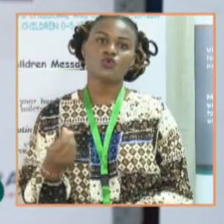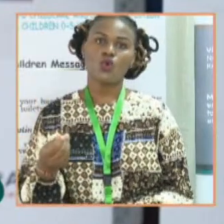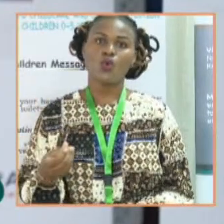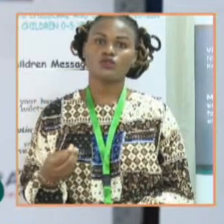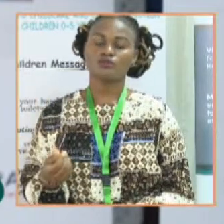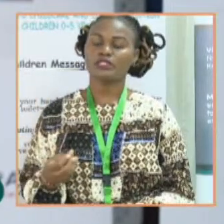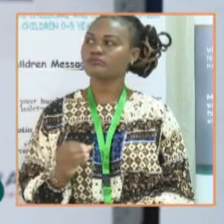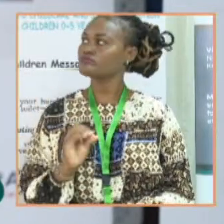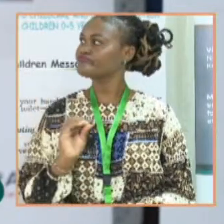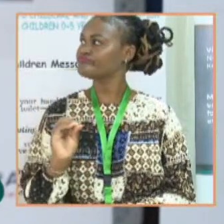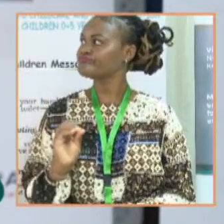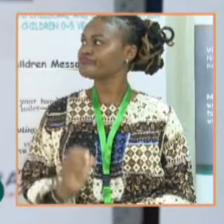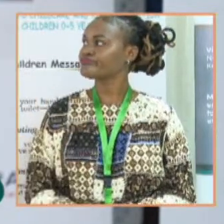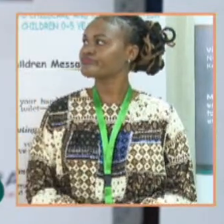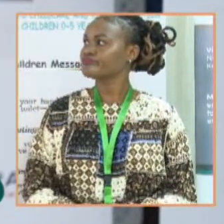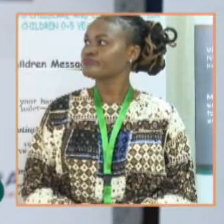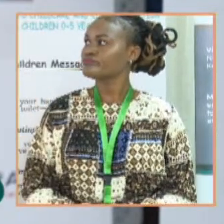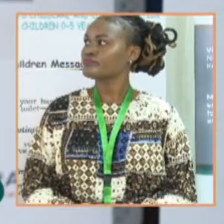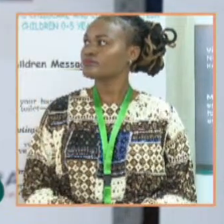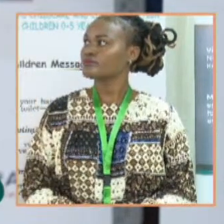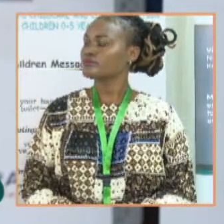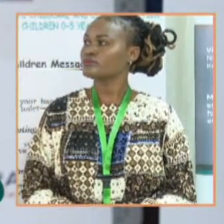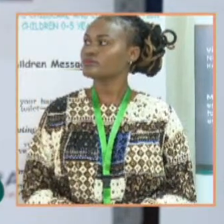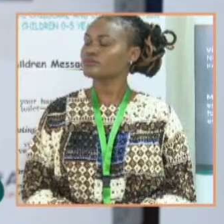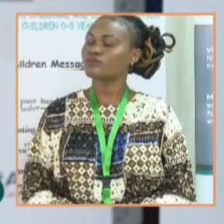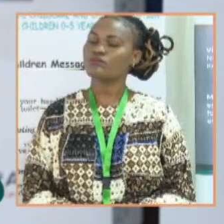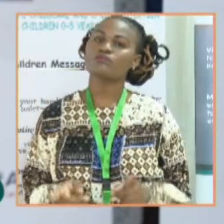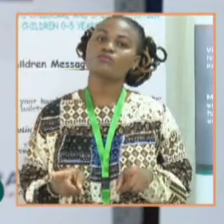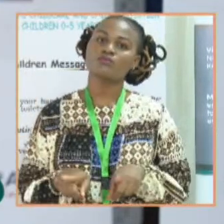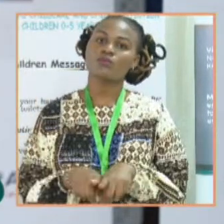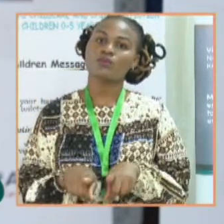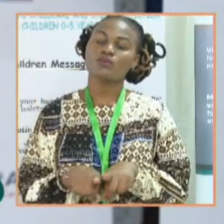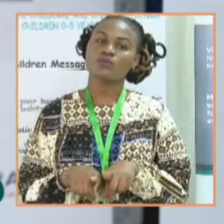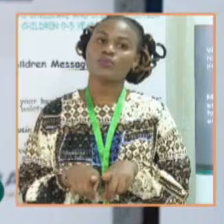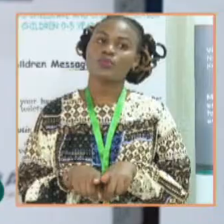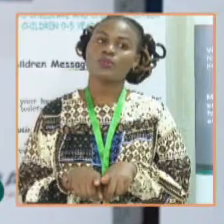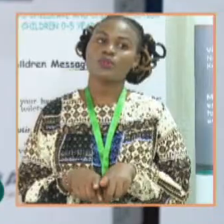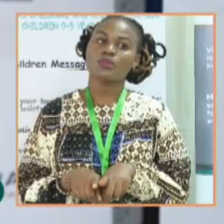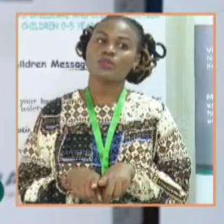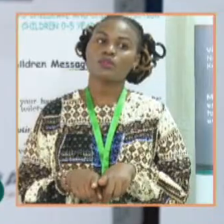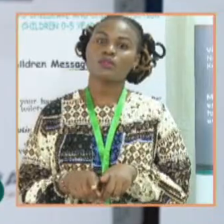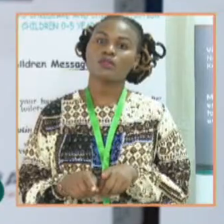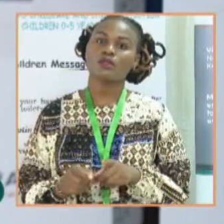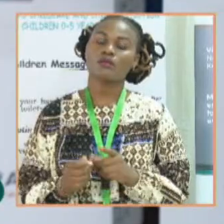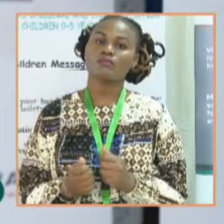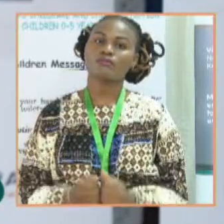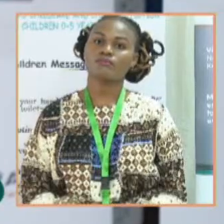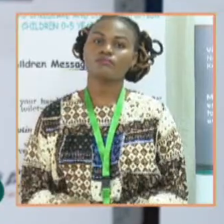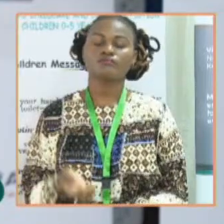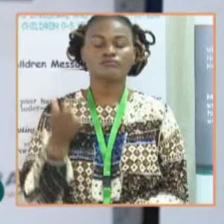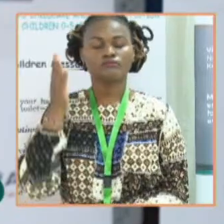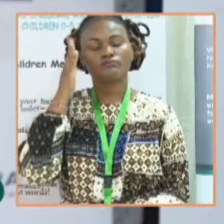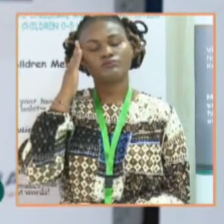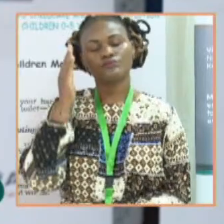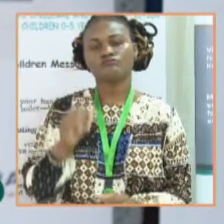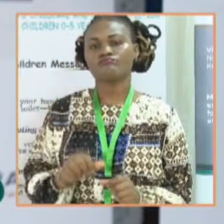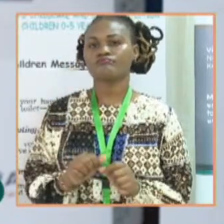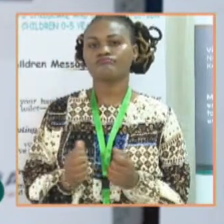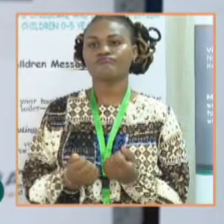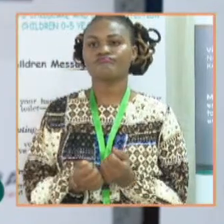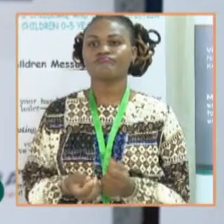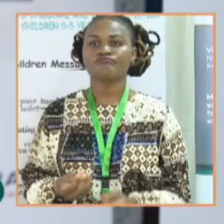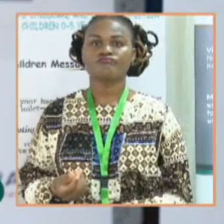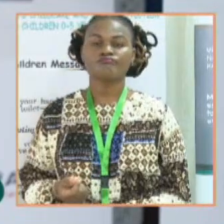Again, the reason we got from the validation is similar because of, again, the system, how the money is dispersed